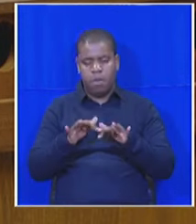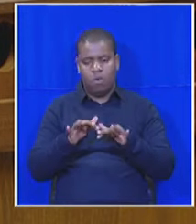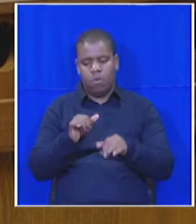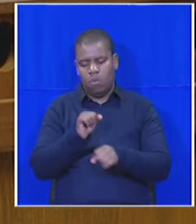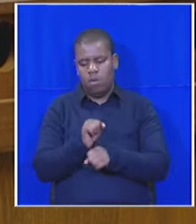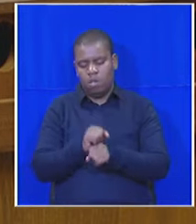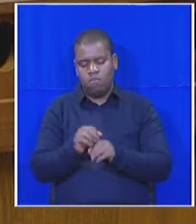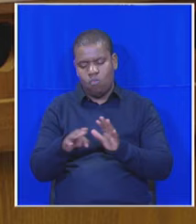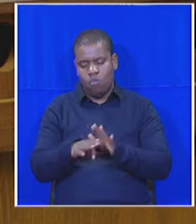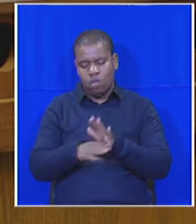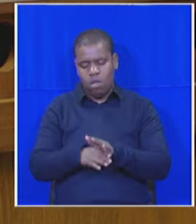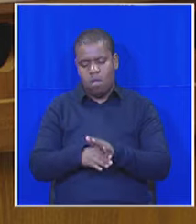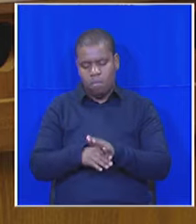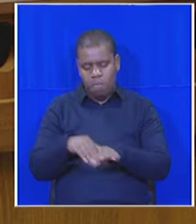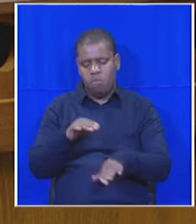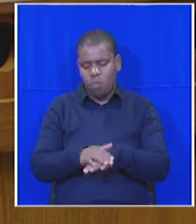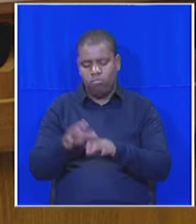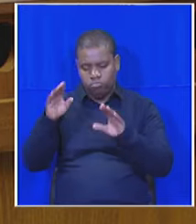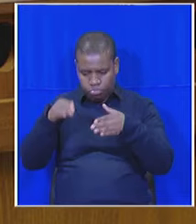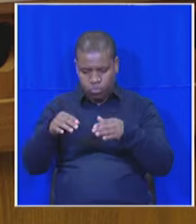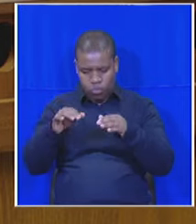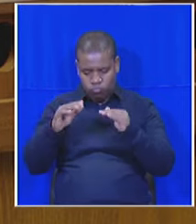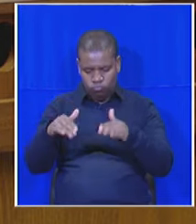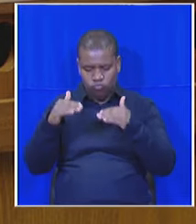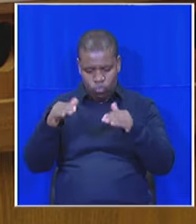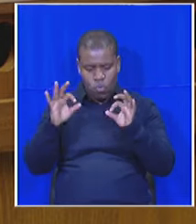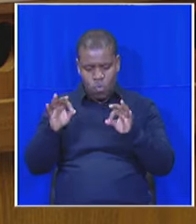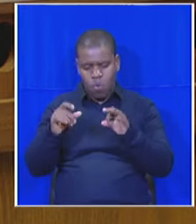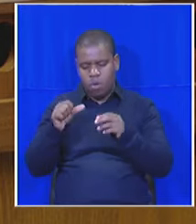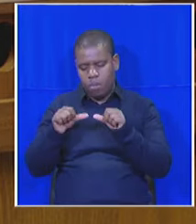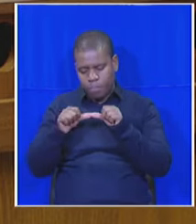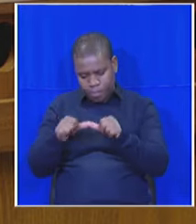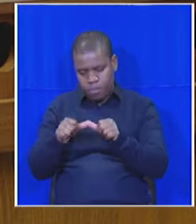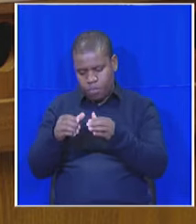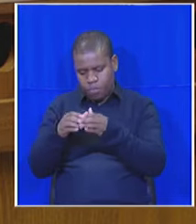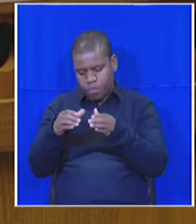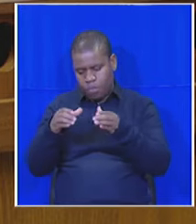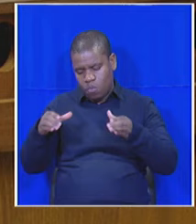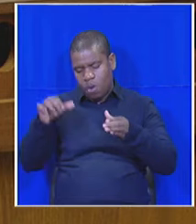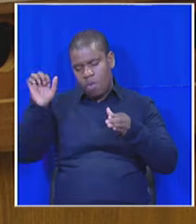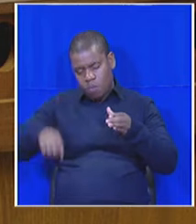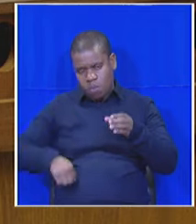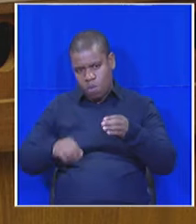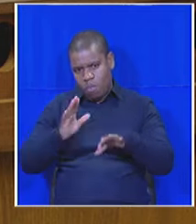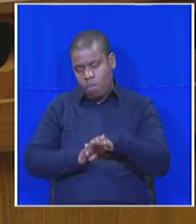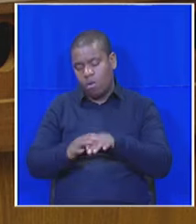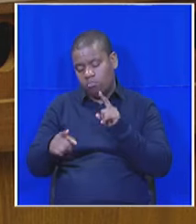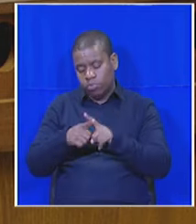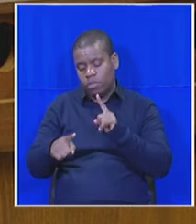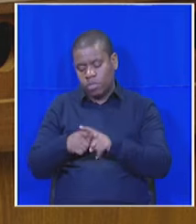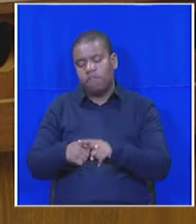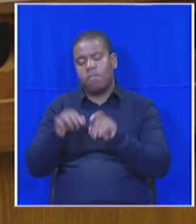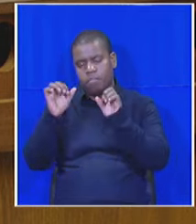of stabilization, efficiency enhancement, and sustainable growth continues to yield positive